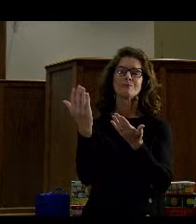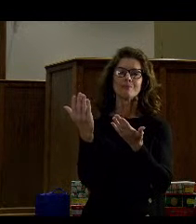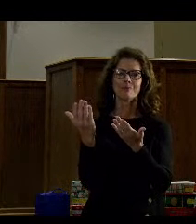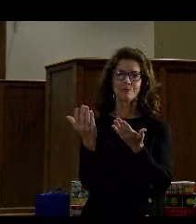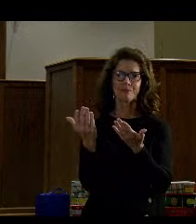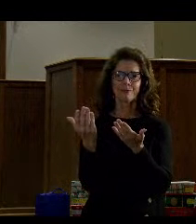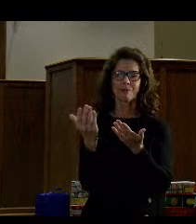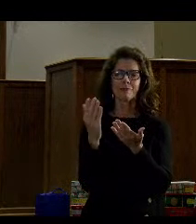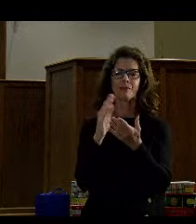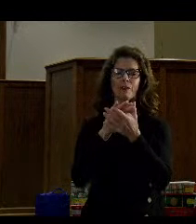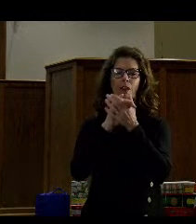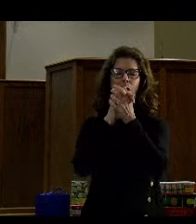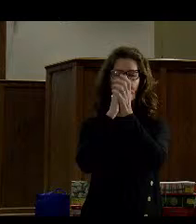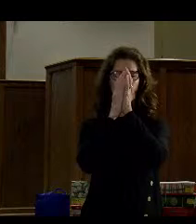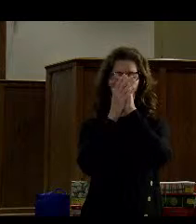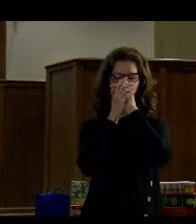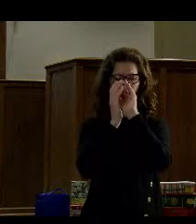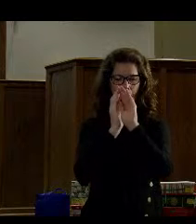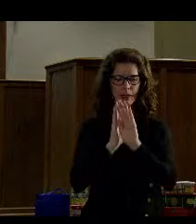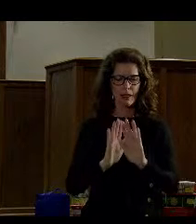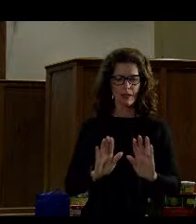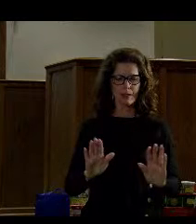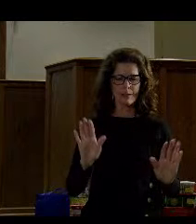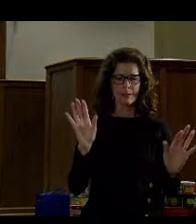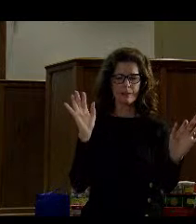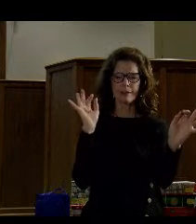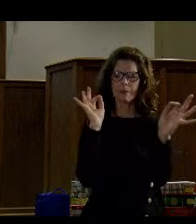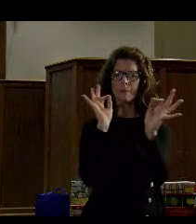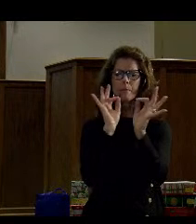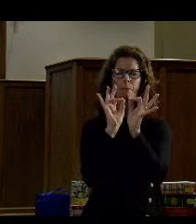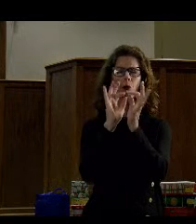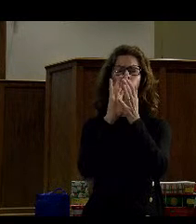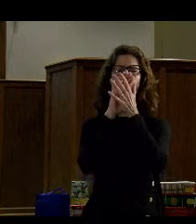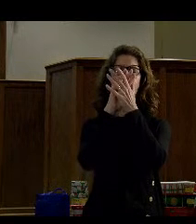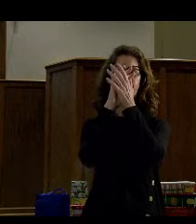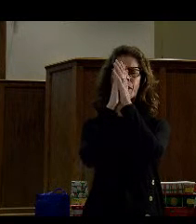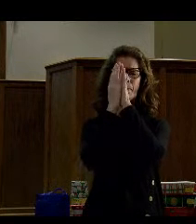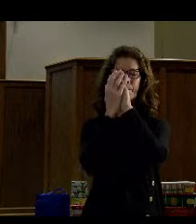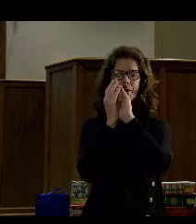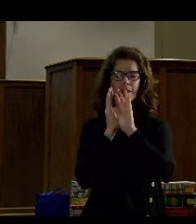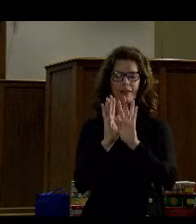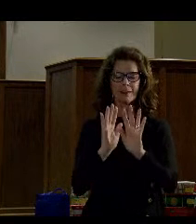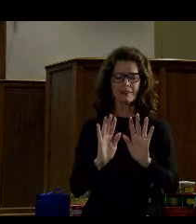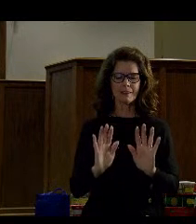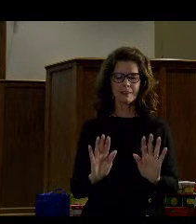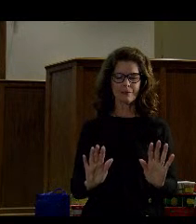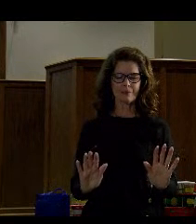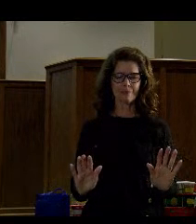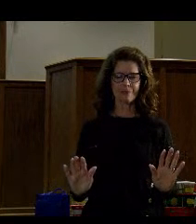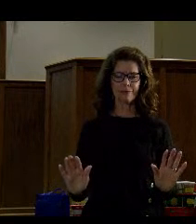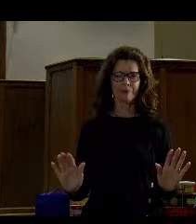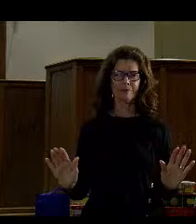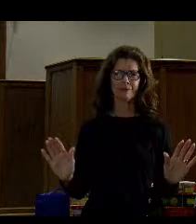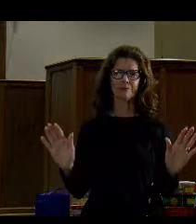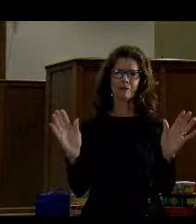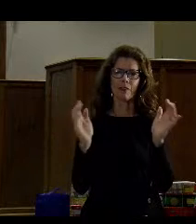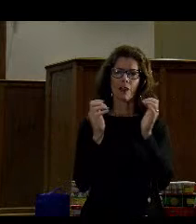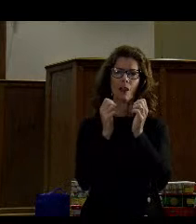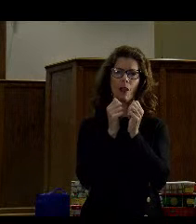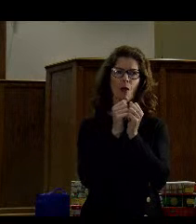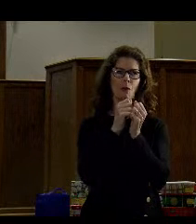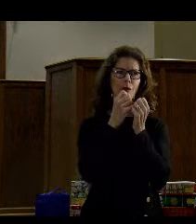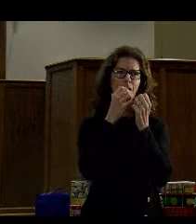found. Peace, perfect peace, where love